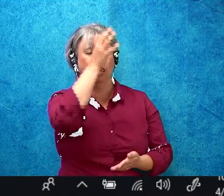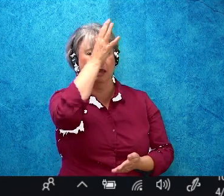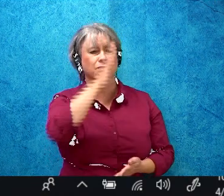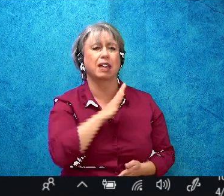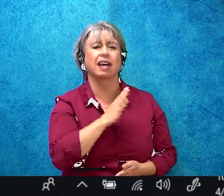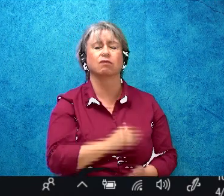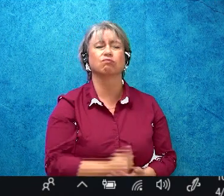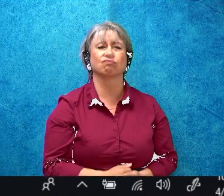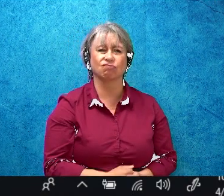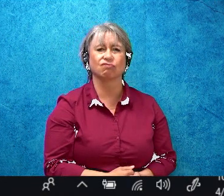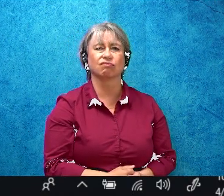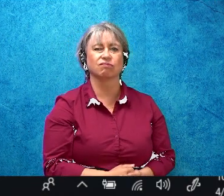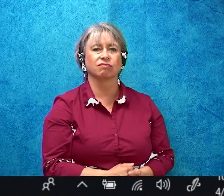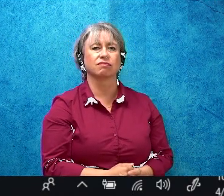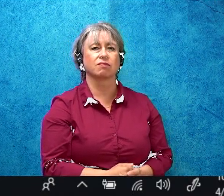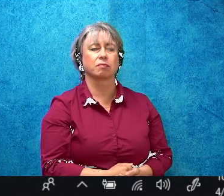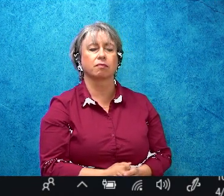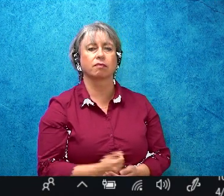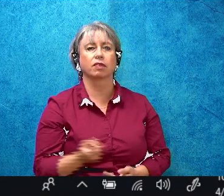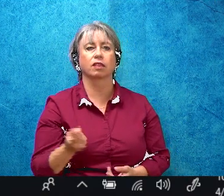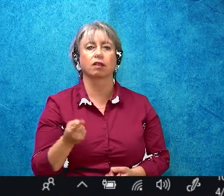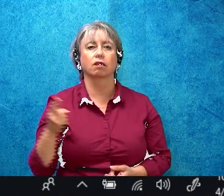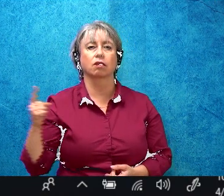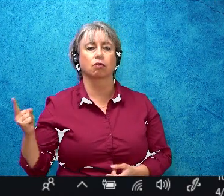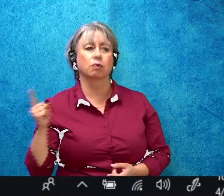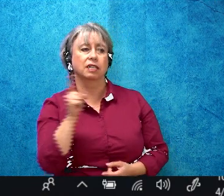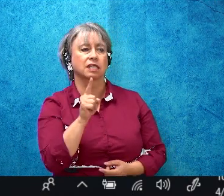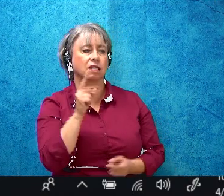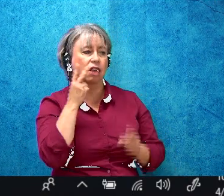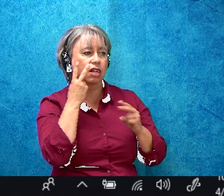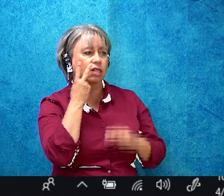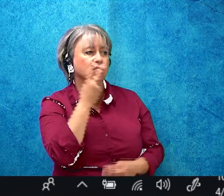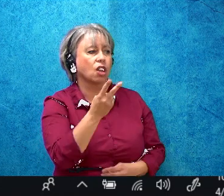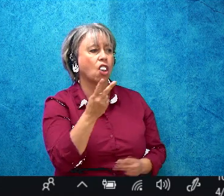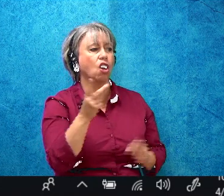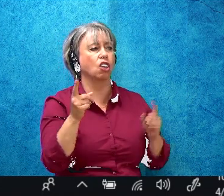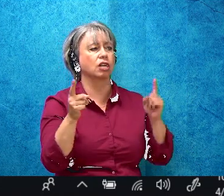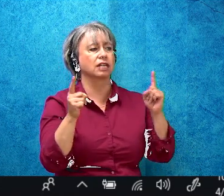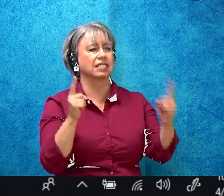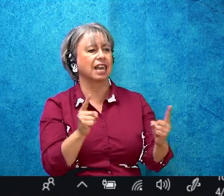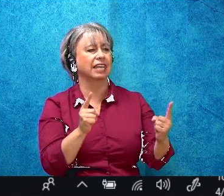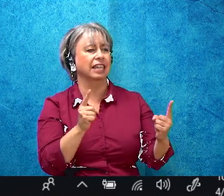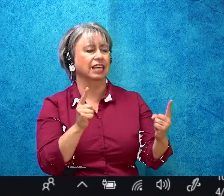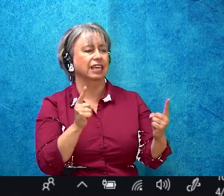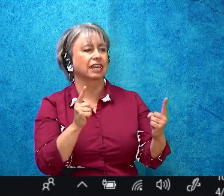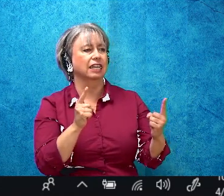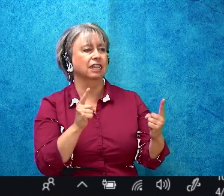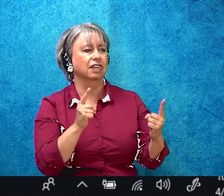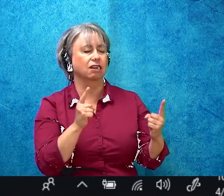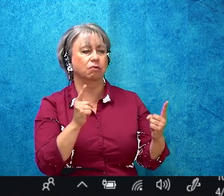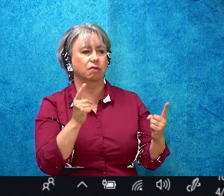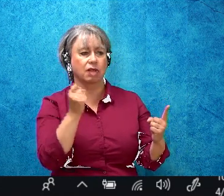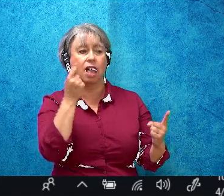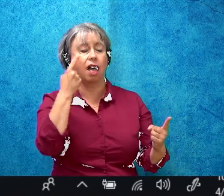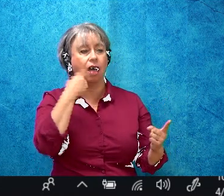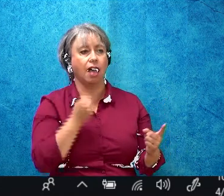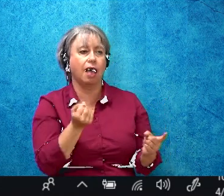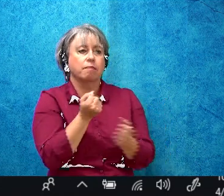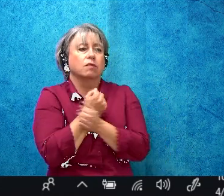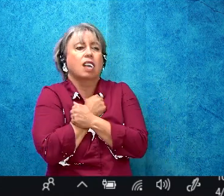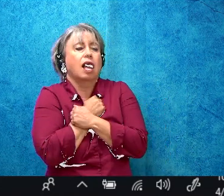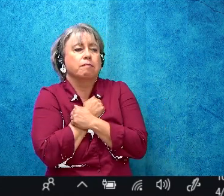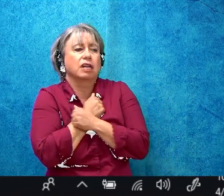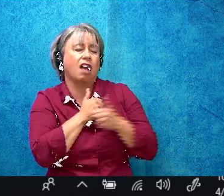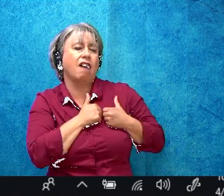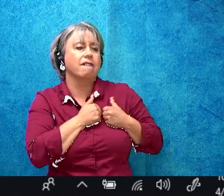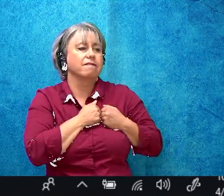So when Cupid saw Psyche, he was like, oh, no, I'm in love. And so I'm going to make sure